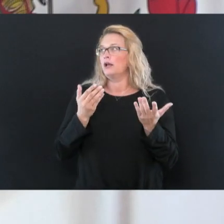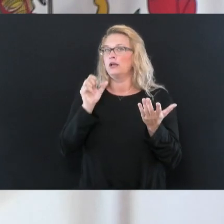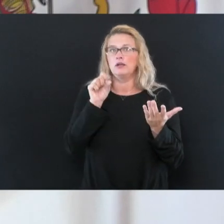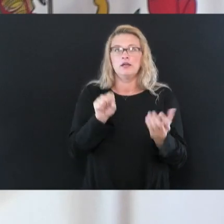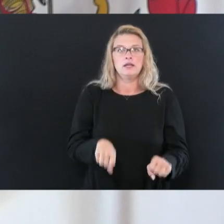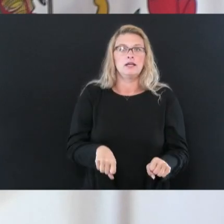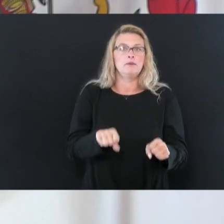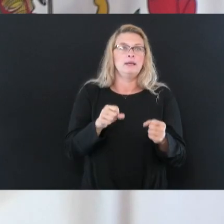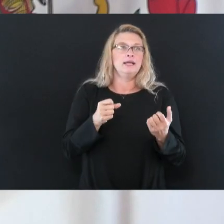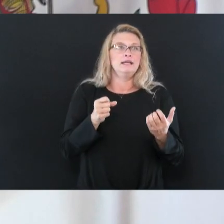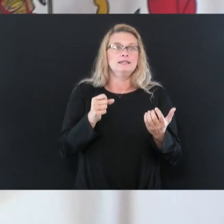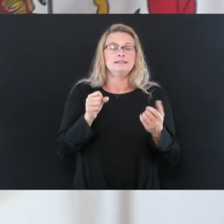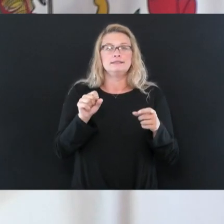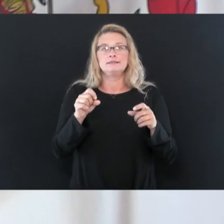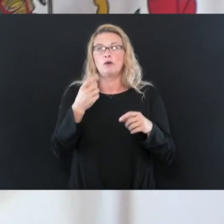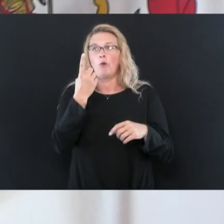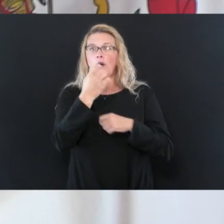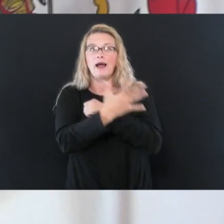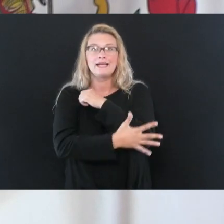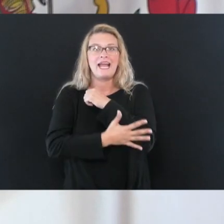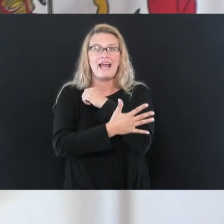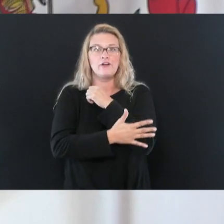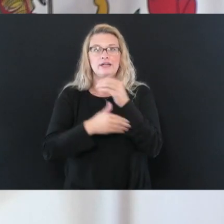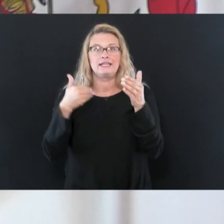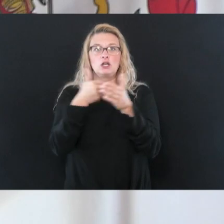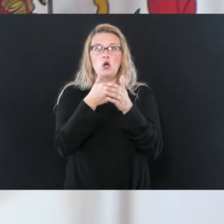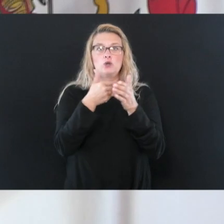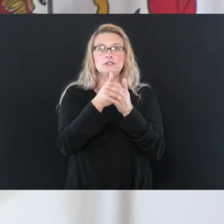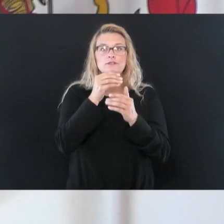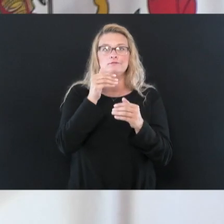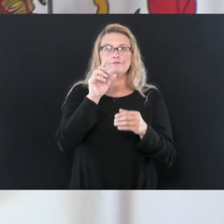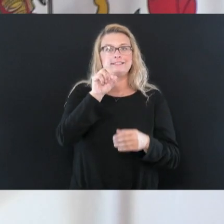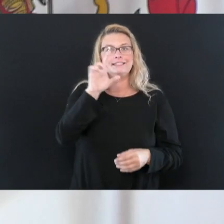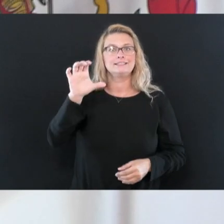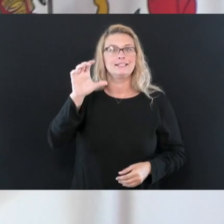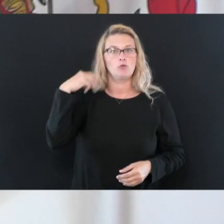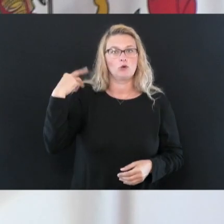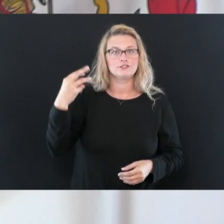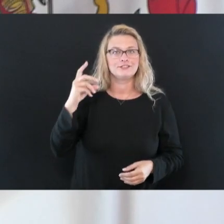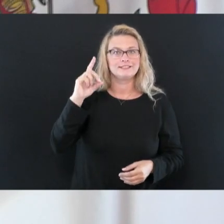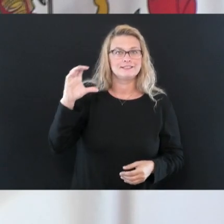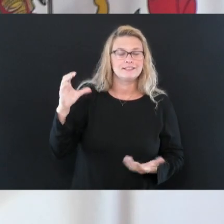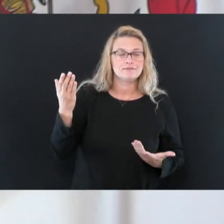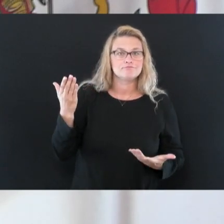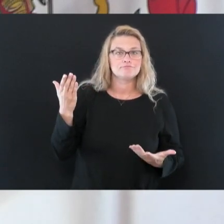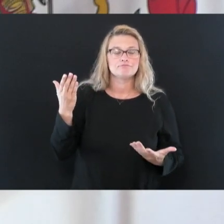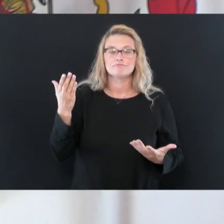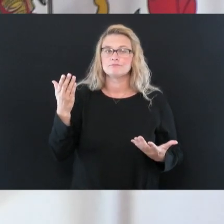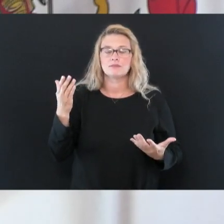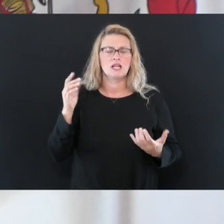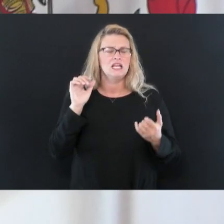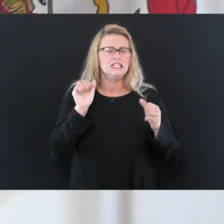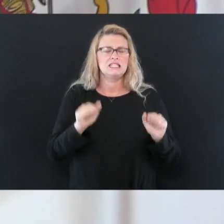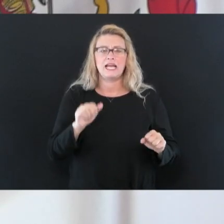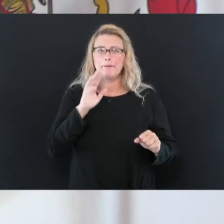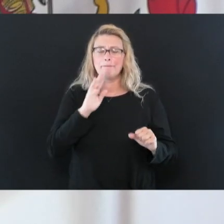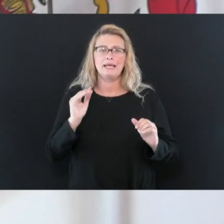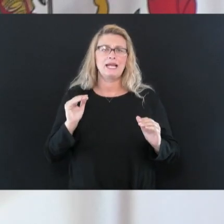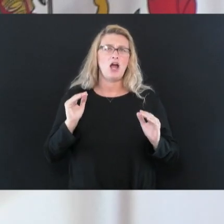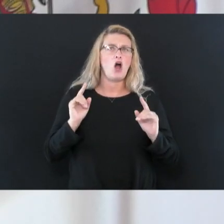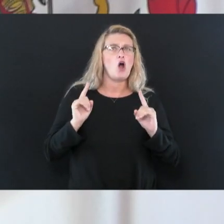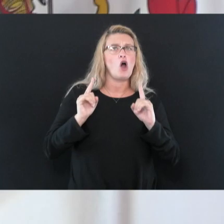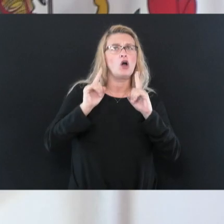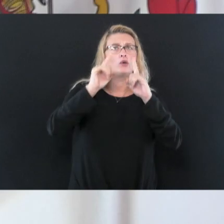be one of our counties that's bordering right near DC. It could be all the way up in our